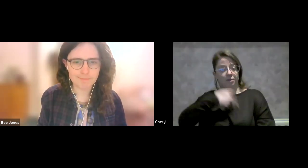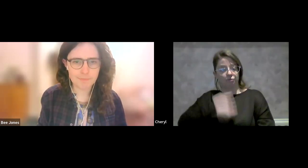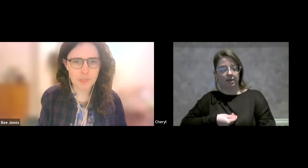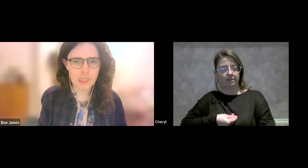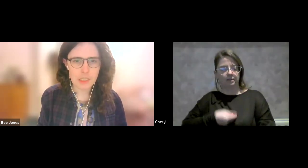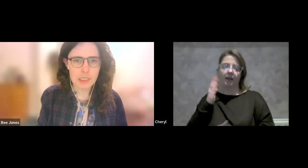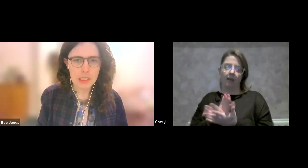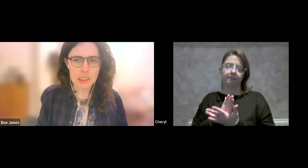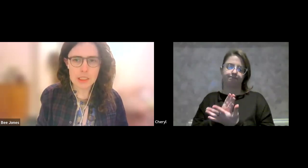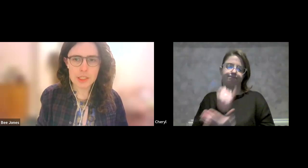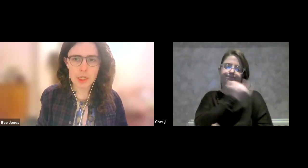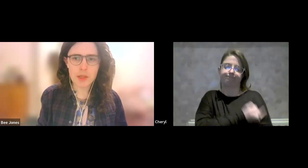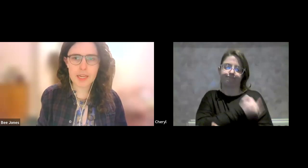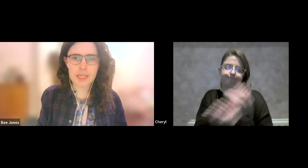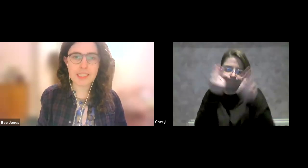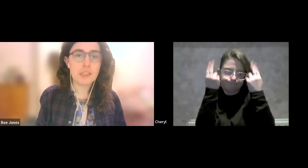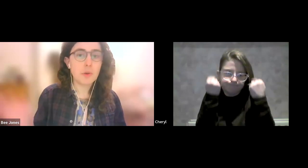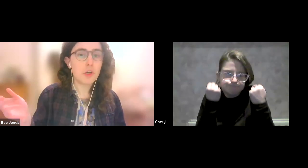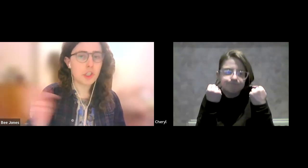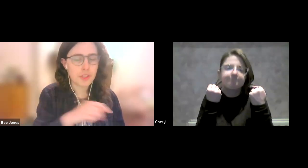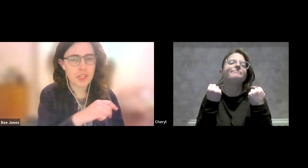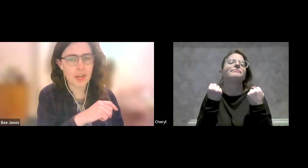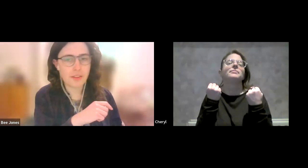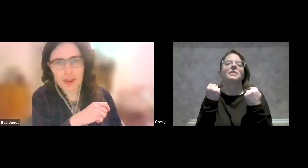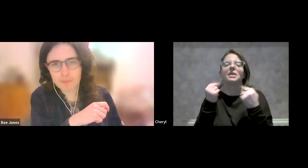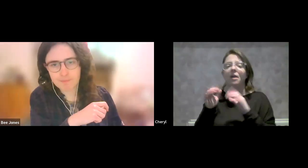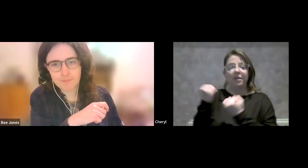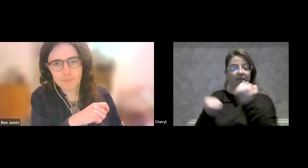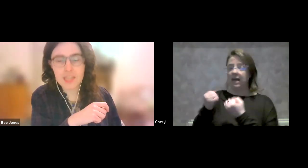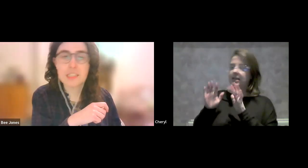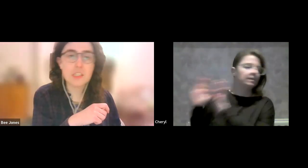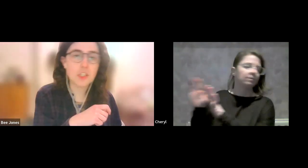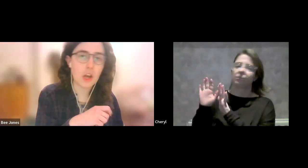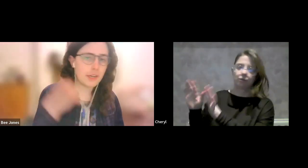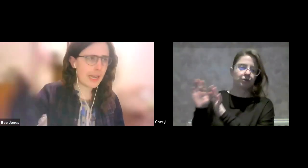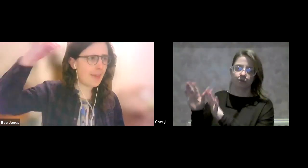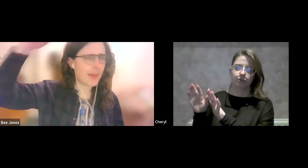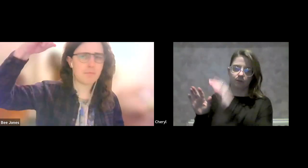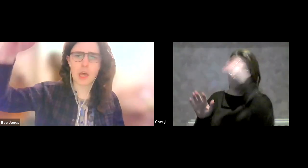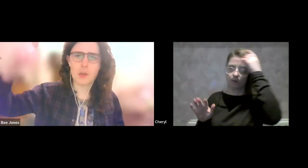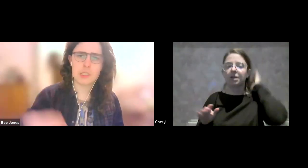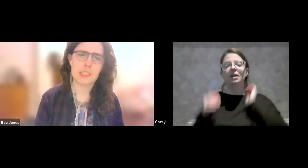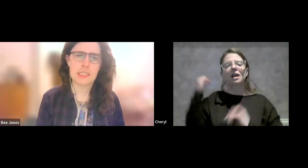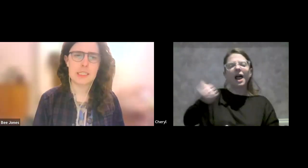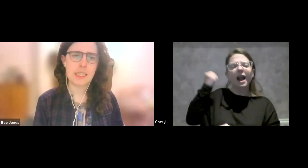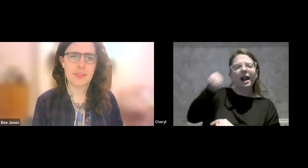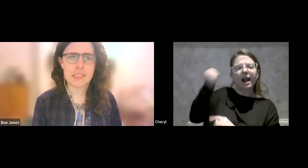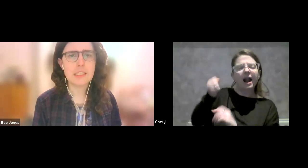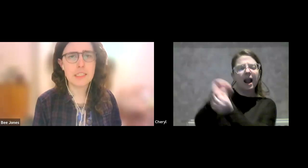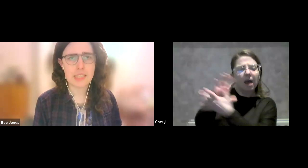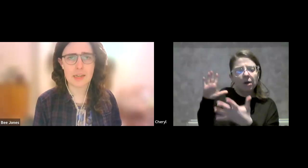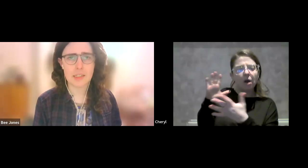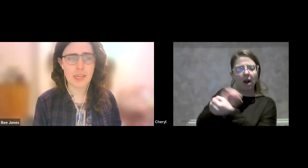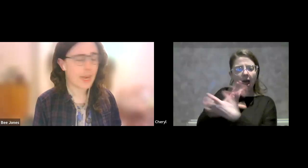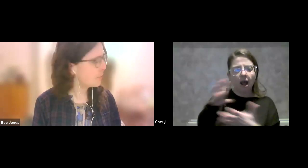cowardly. So they didn't push on the side of the van. They didn't chant, "Let them go," and they